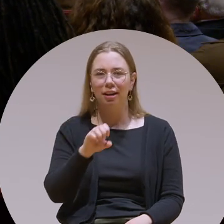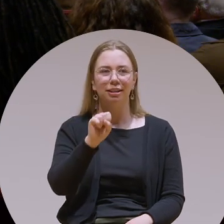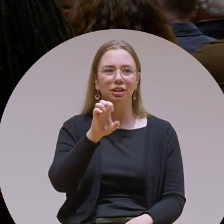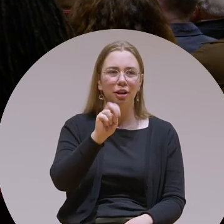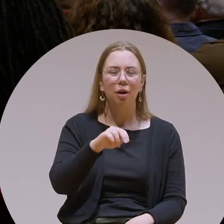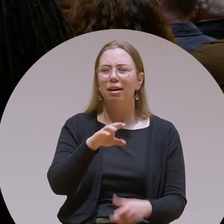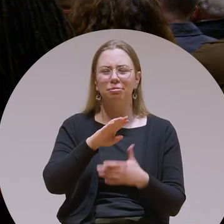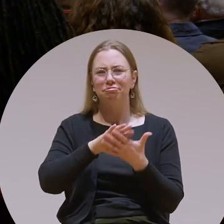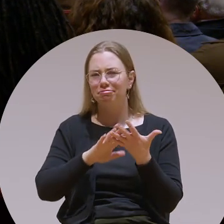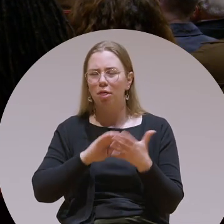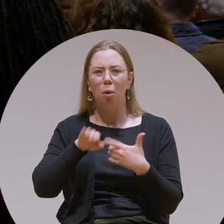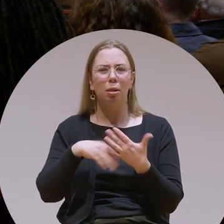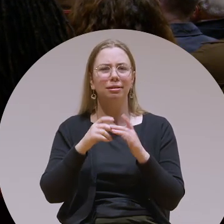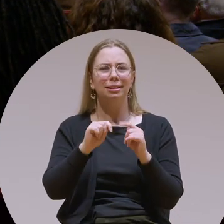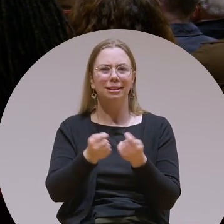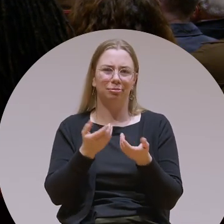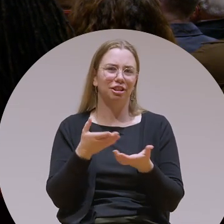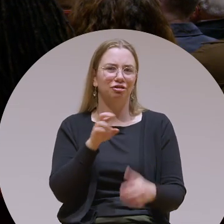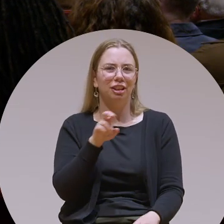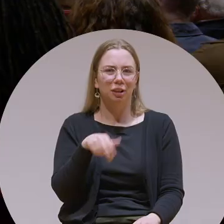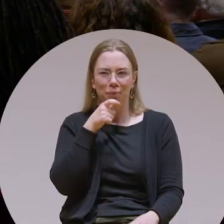been incredibly welcoming here in Rochester.